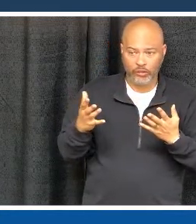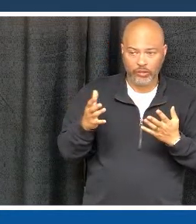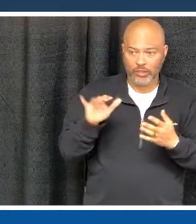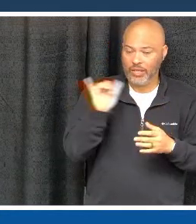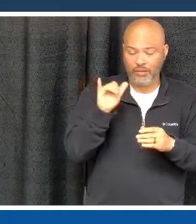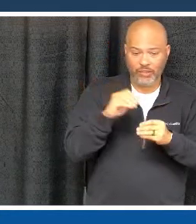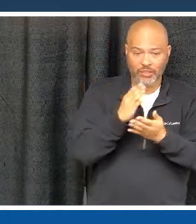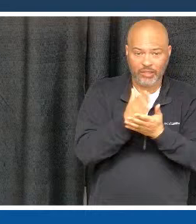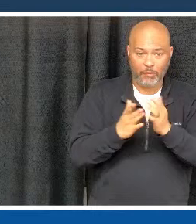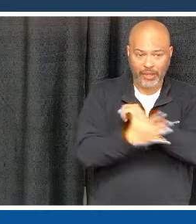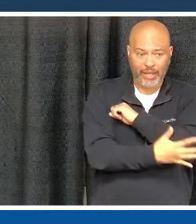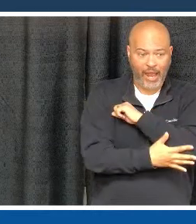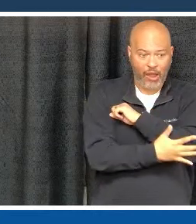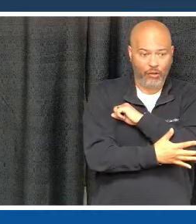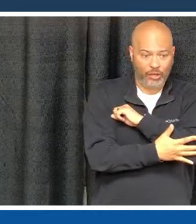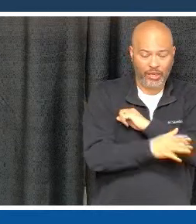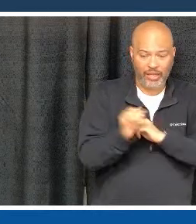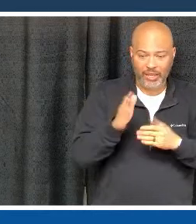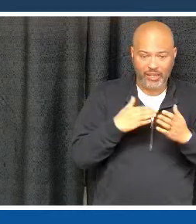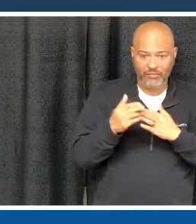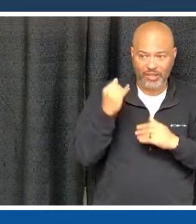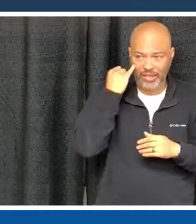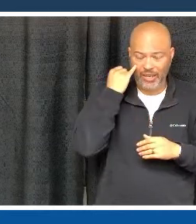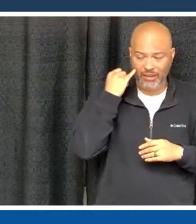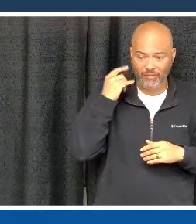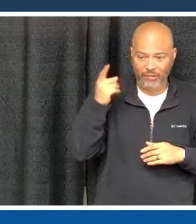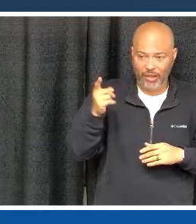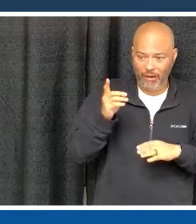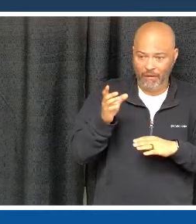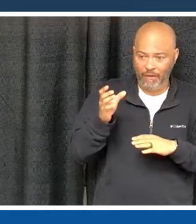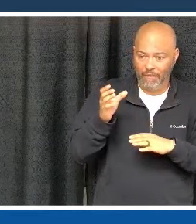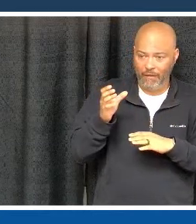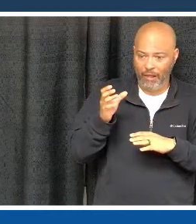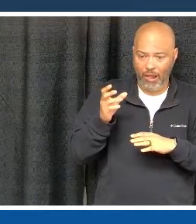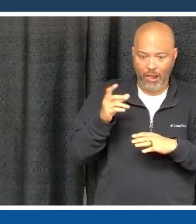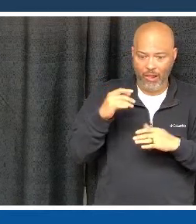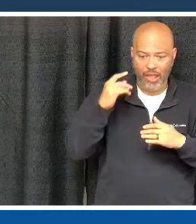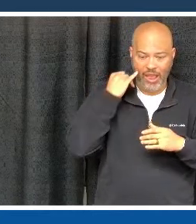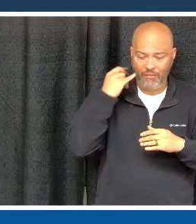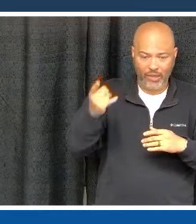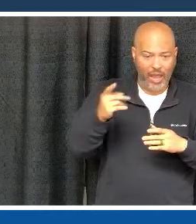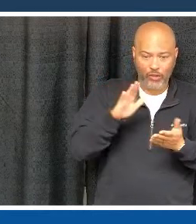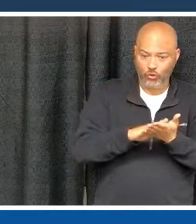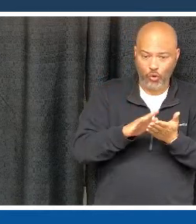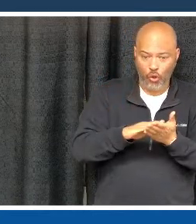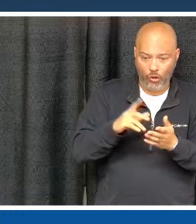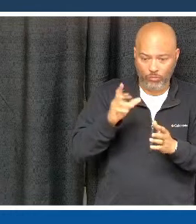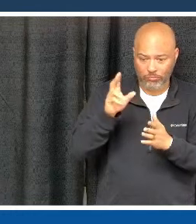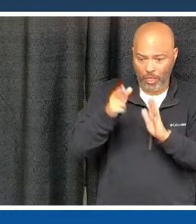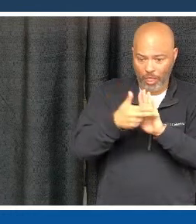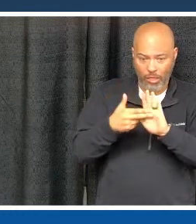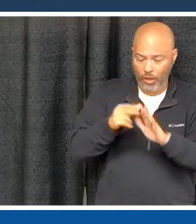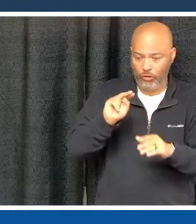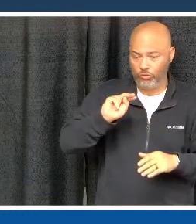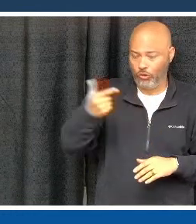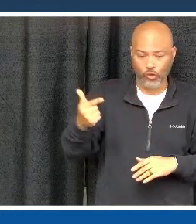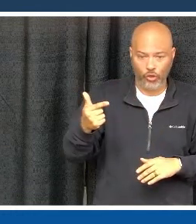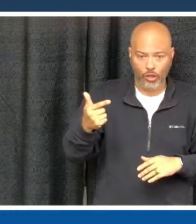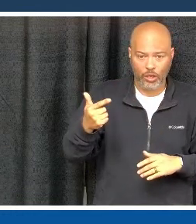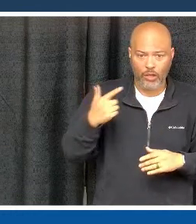counties, even if they are deemed failures, there's